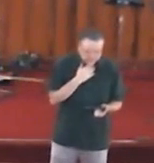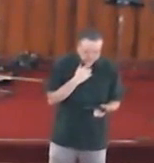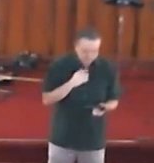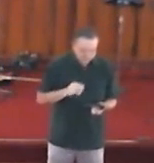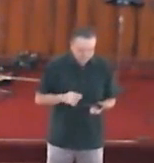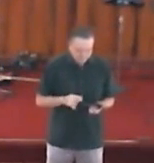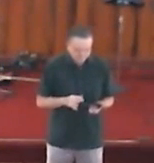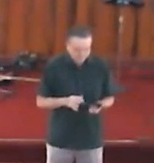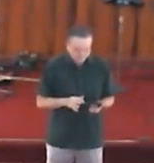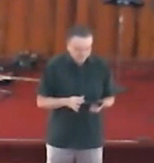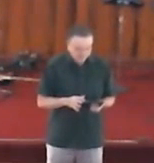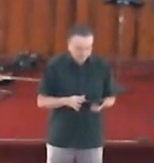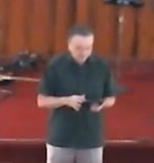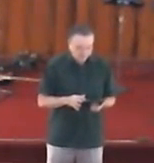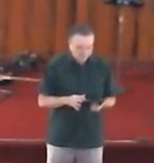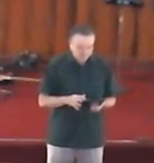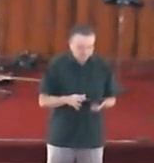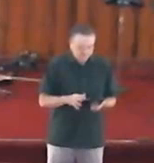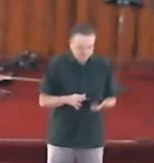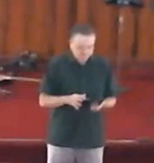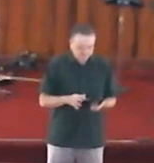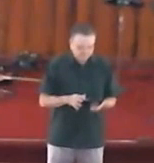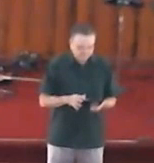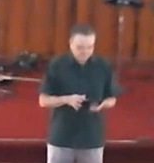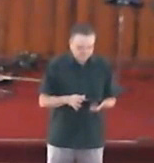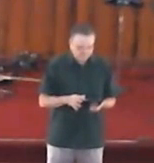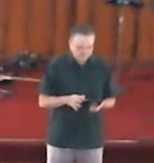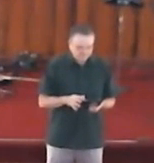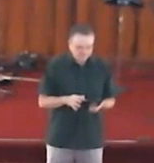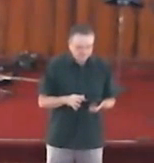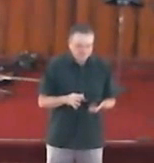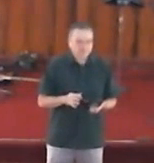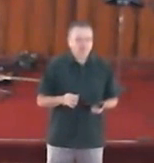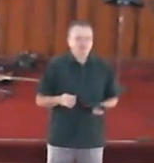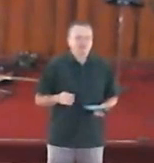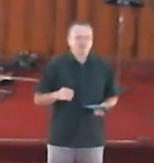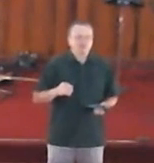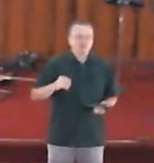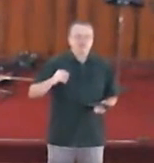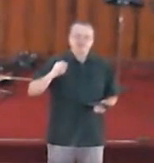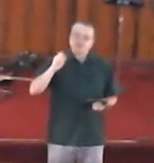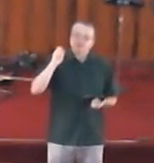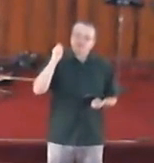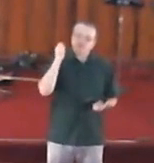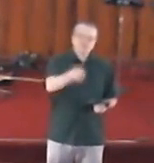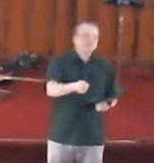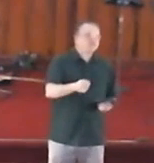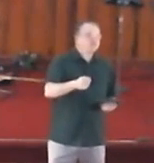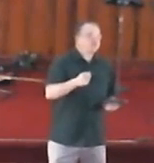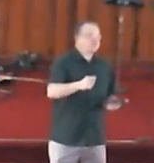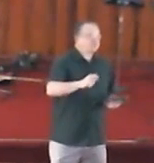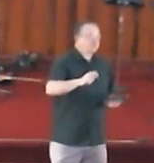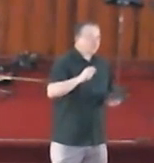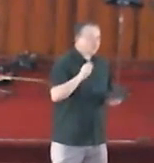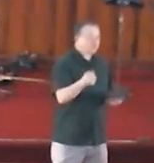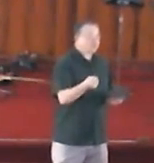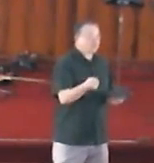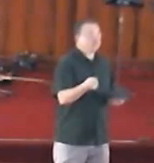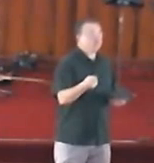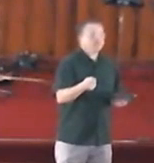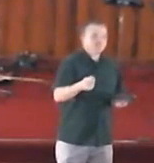Jesus himself said various times that after I leave, the power of the Holy Spirit will come. Después de su muerte, de